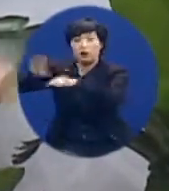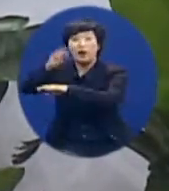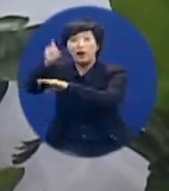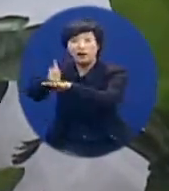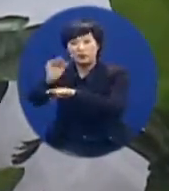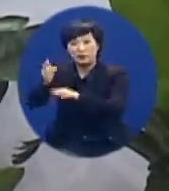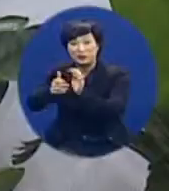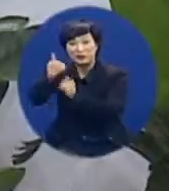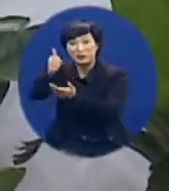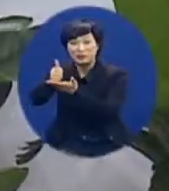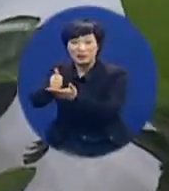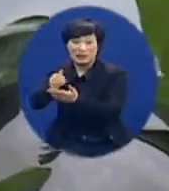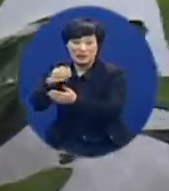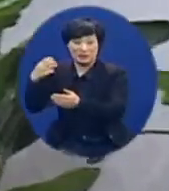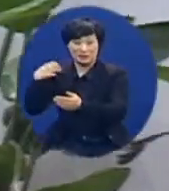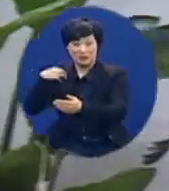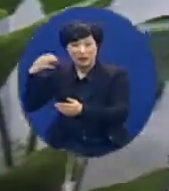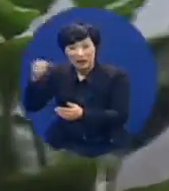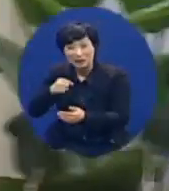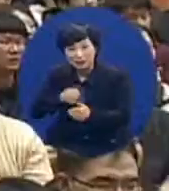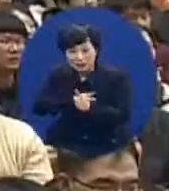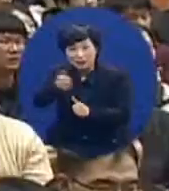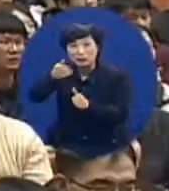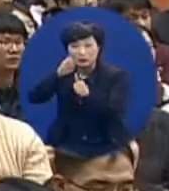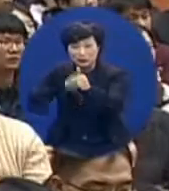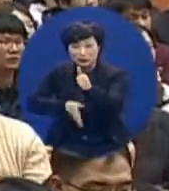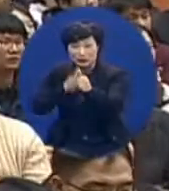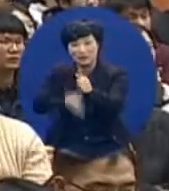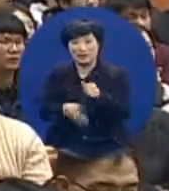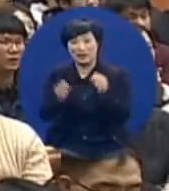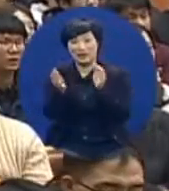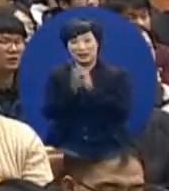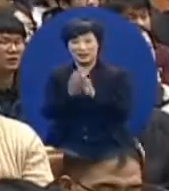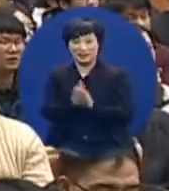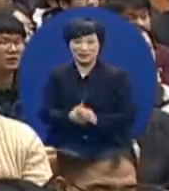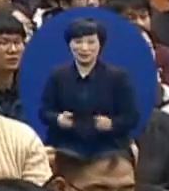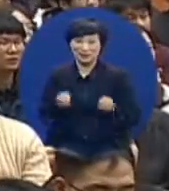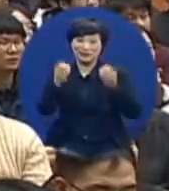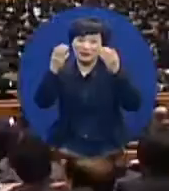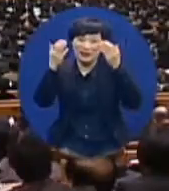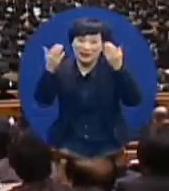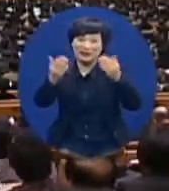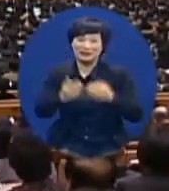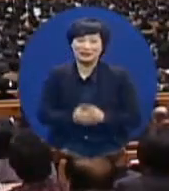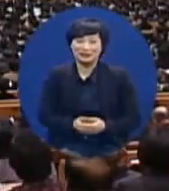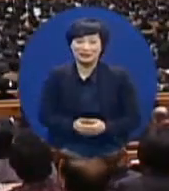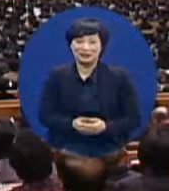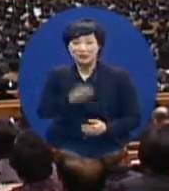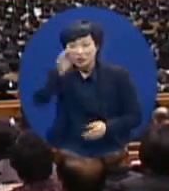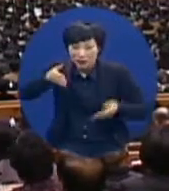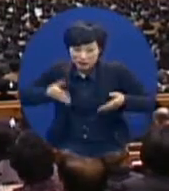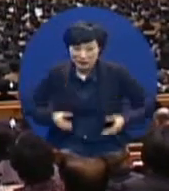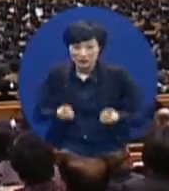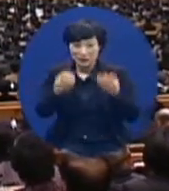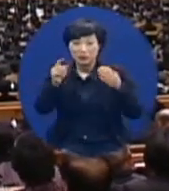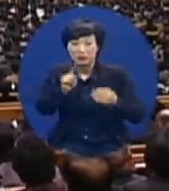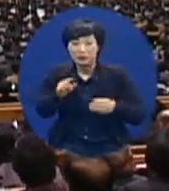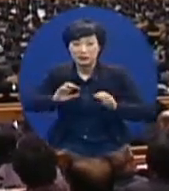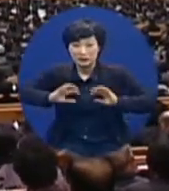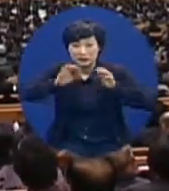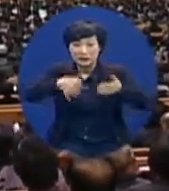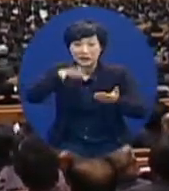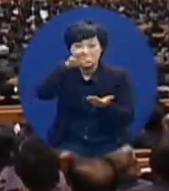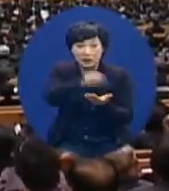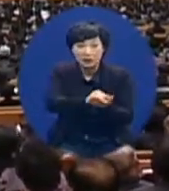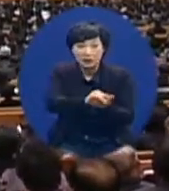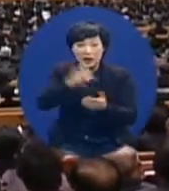of Jesus. Hallelujah. The holy birth of Jesus to make this word as the